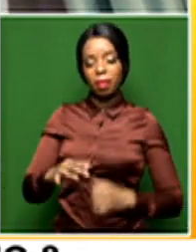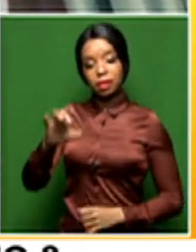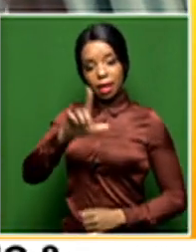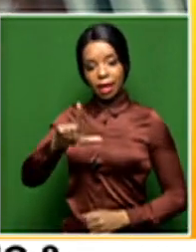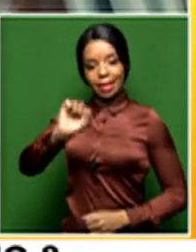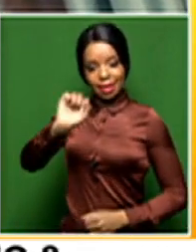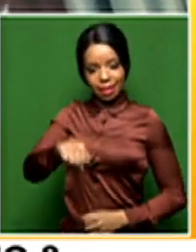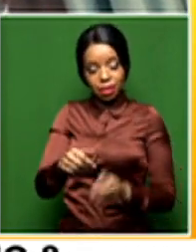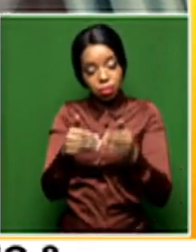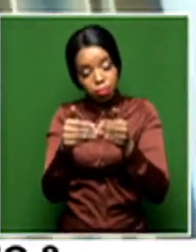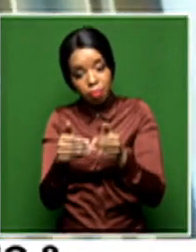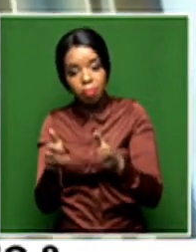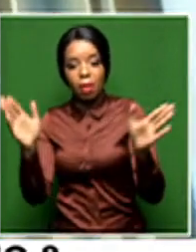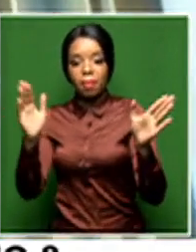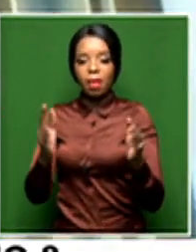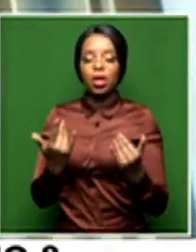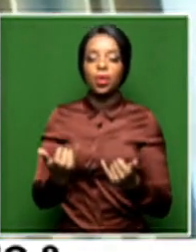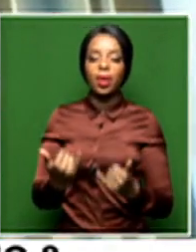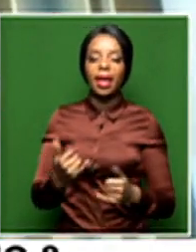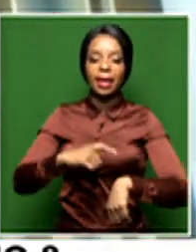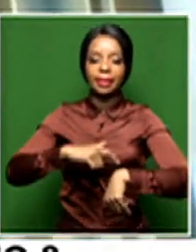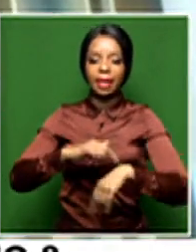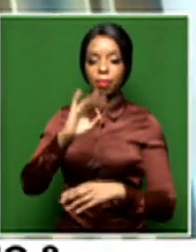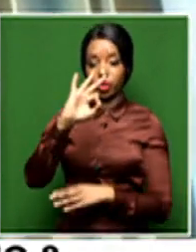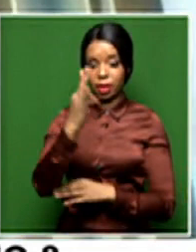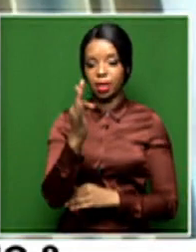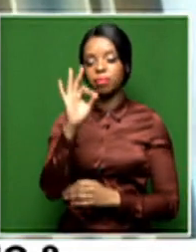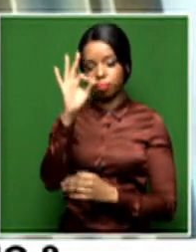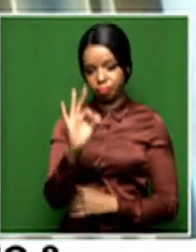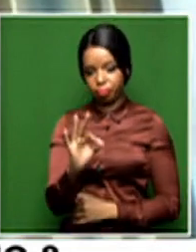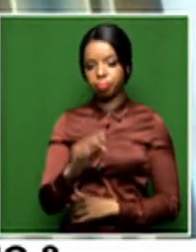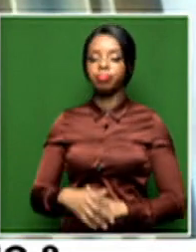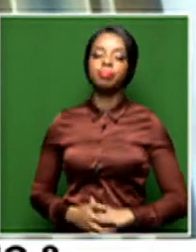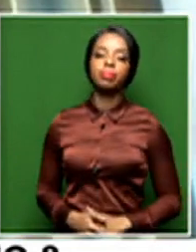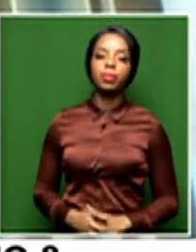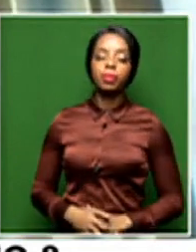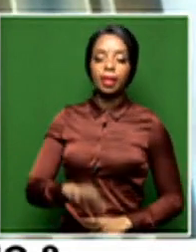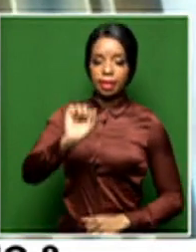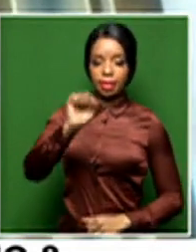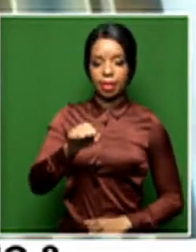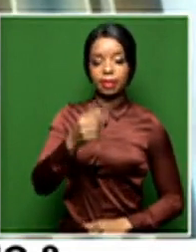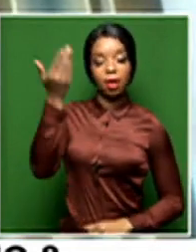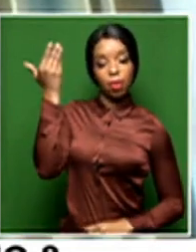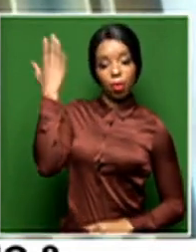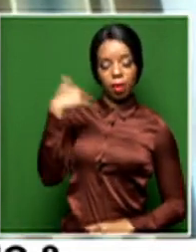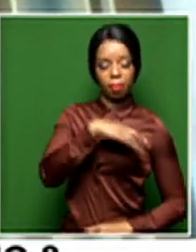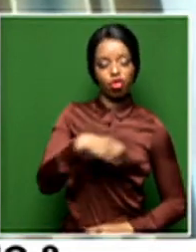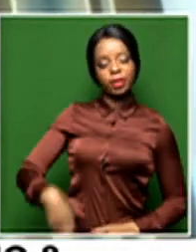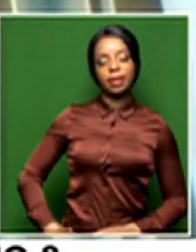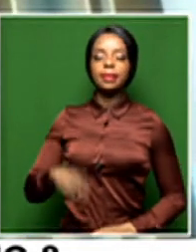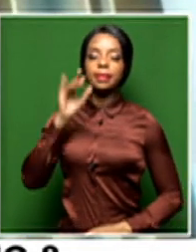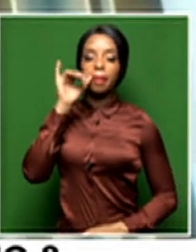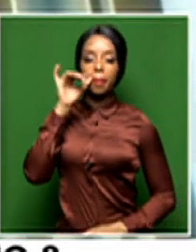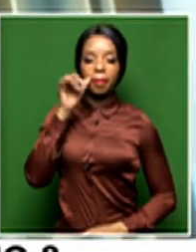this afternoon at 3, as you rightly mentioned. We are going to be having former President Mbeki, you know, as a speaker